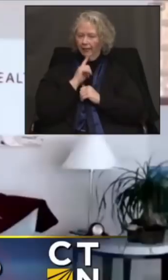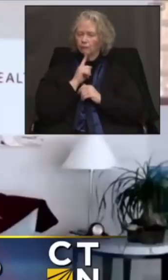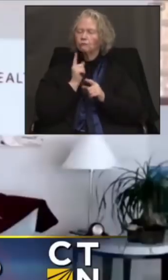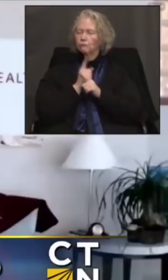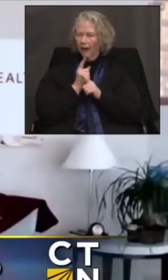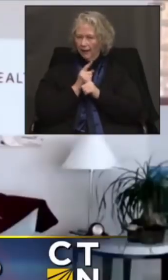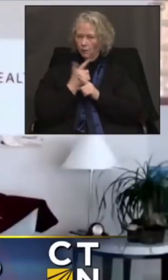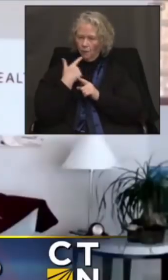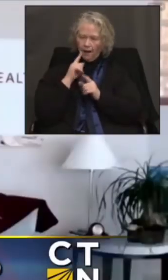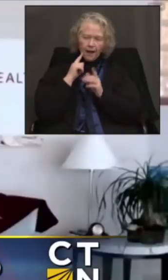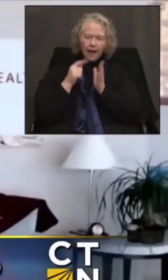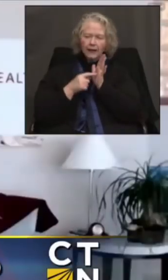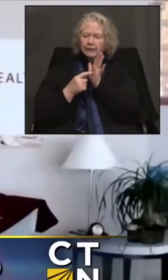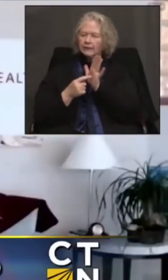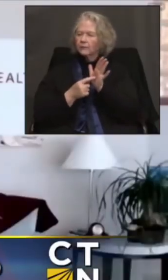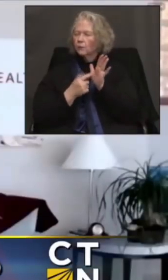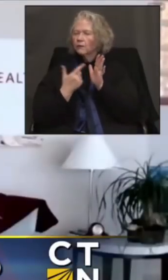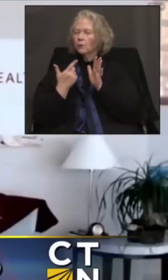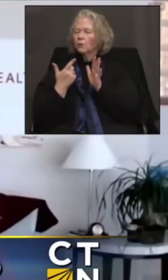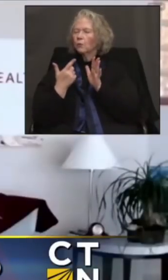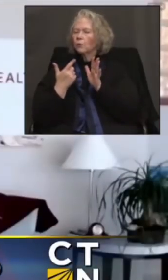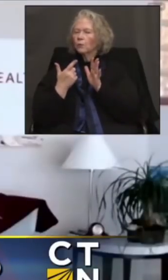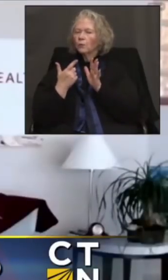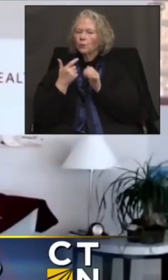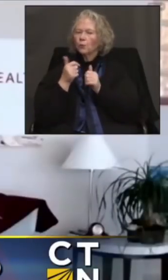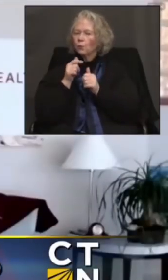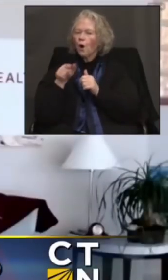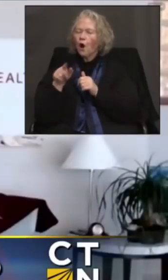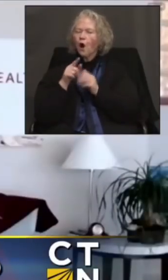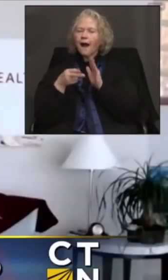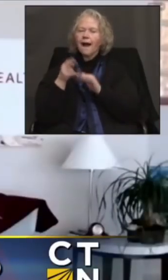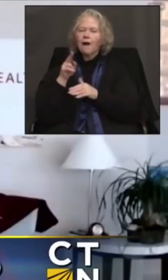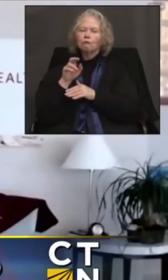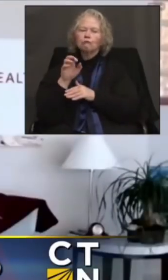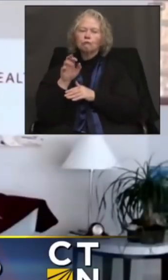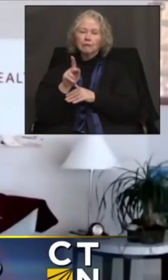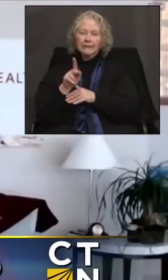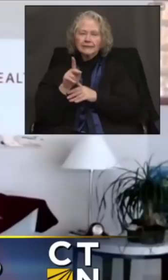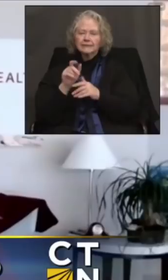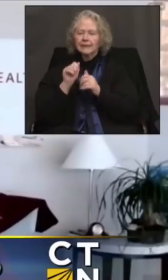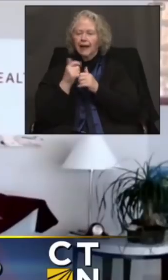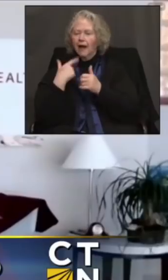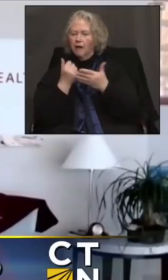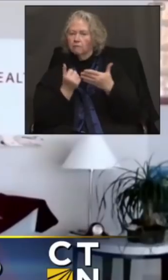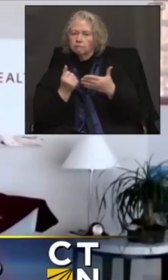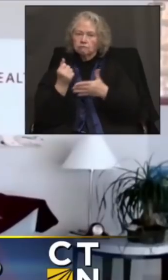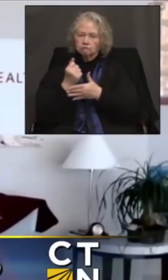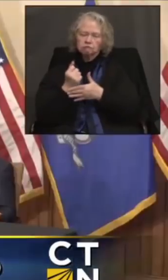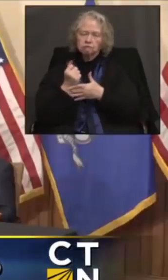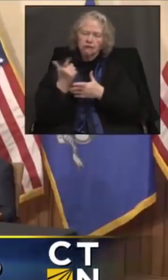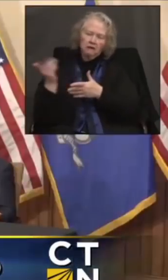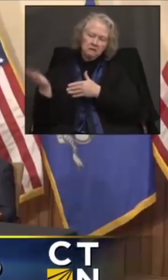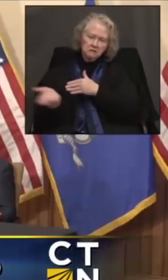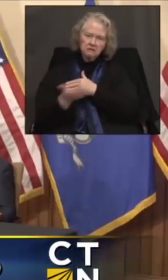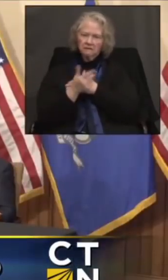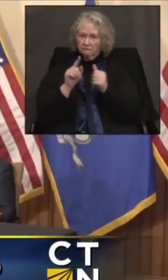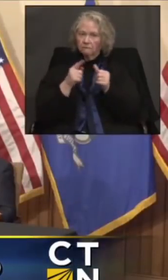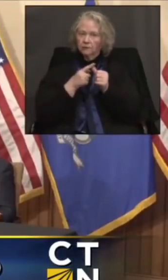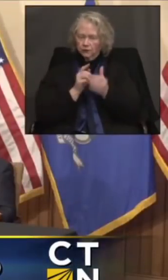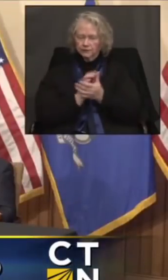to identify with the at-risk groups and how we'll prioritize them. Got